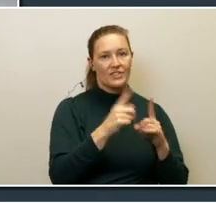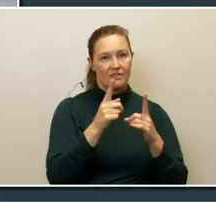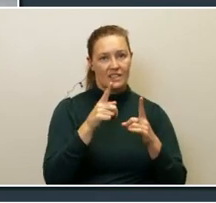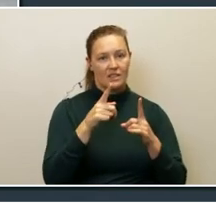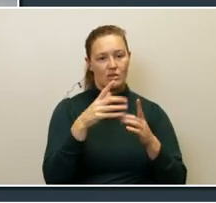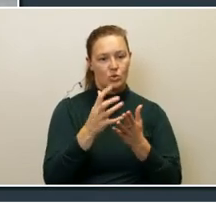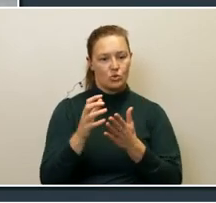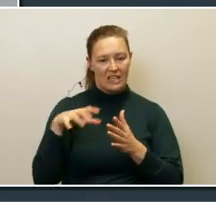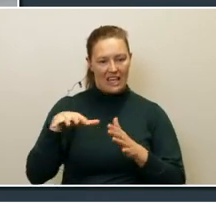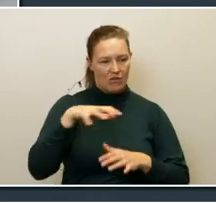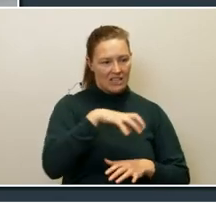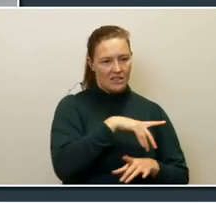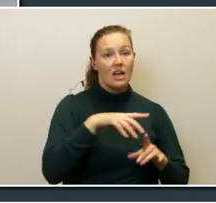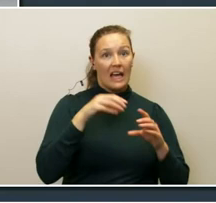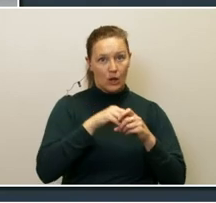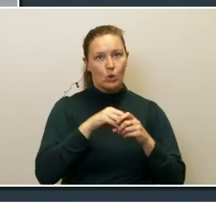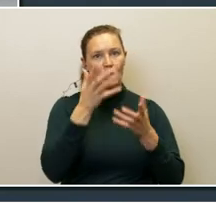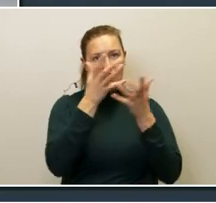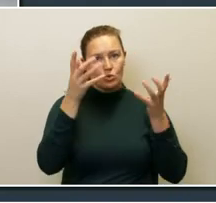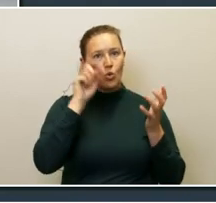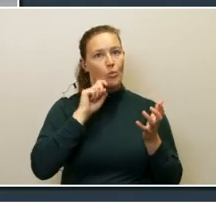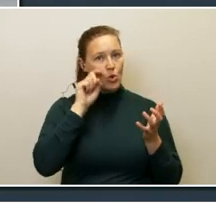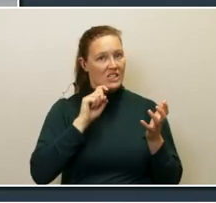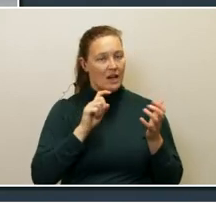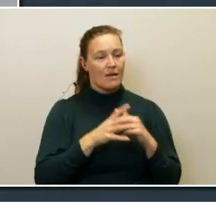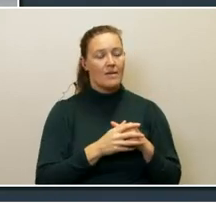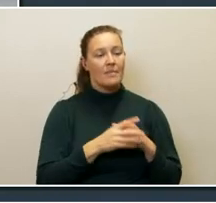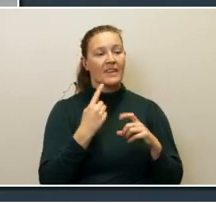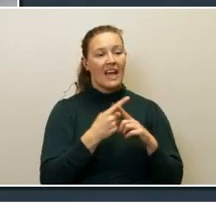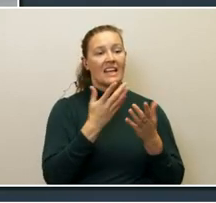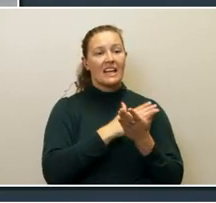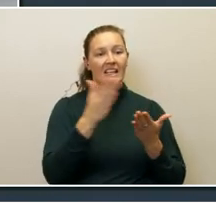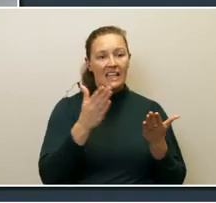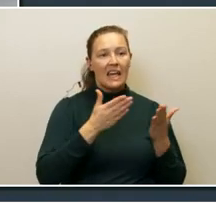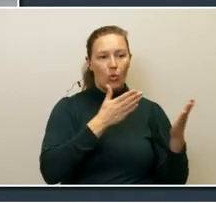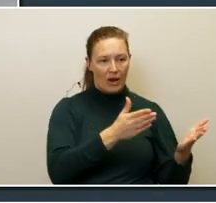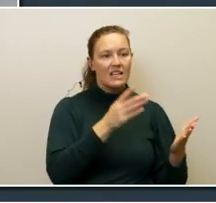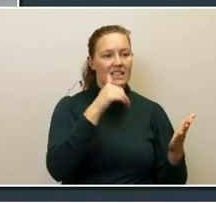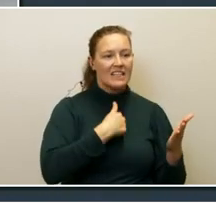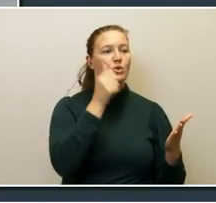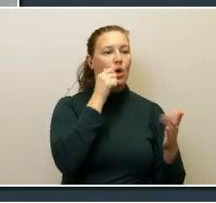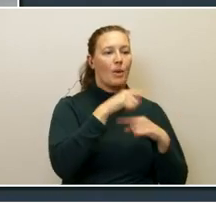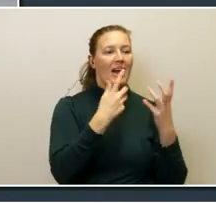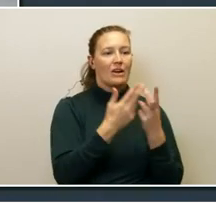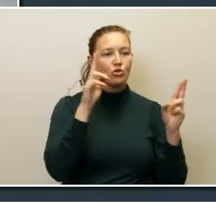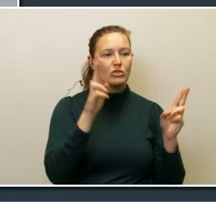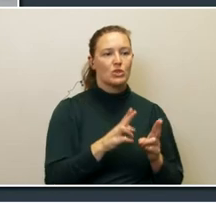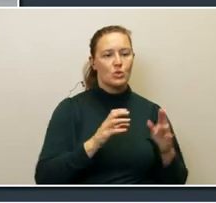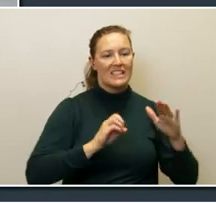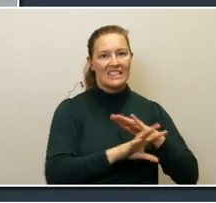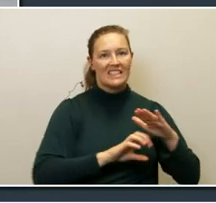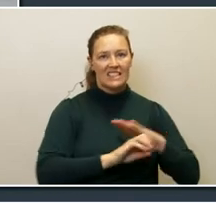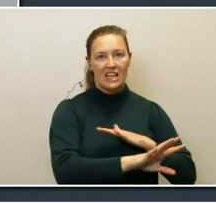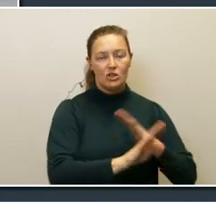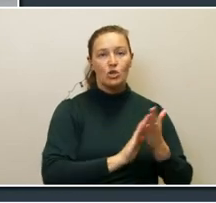urban stormwater. And clear methodology should be identified how to reduce these discharges so to